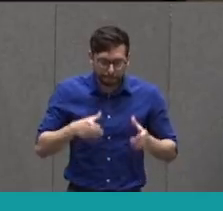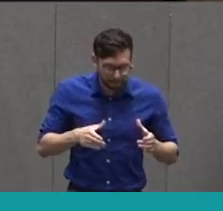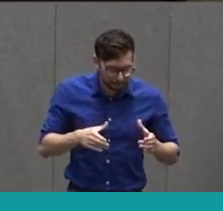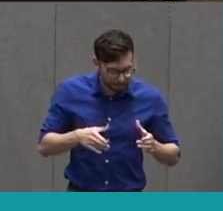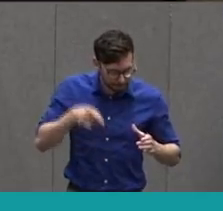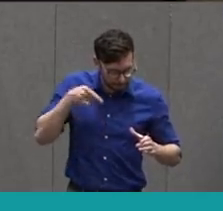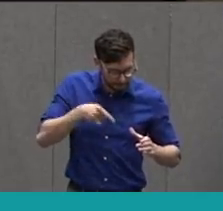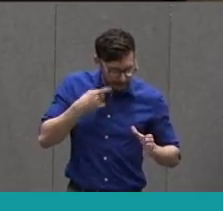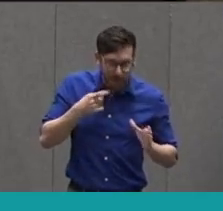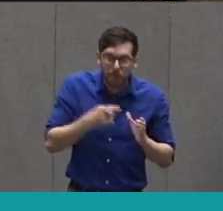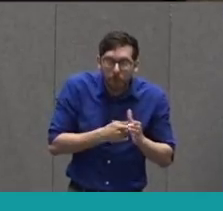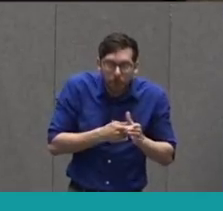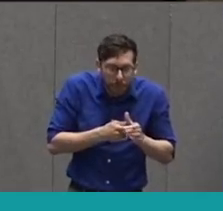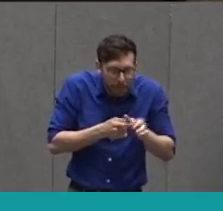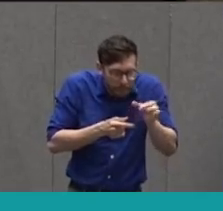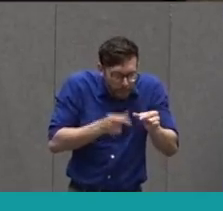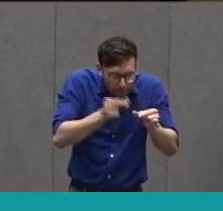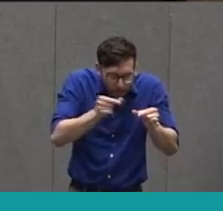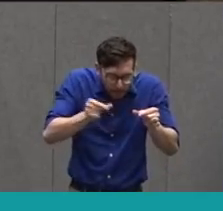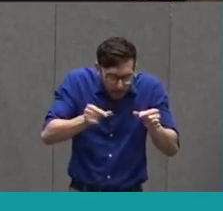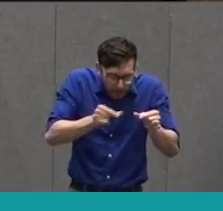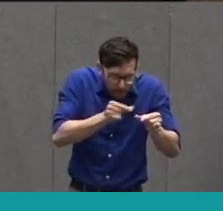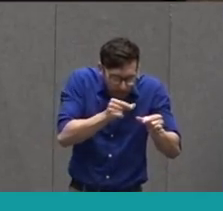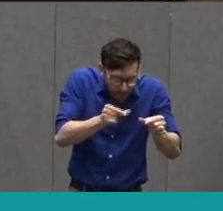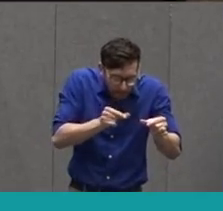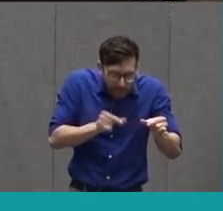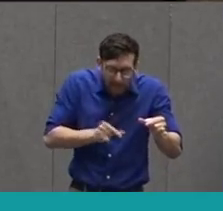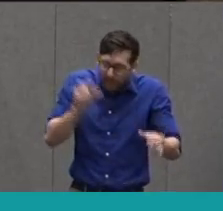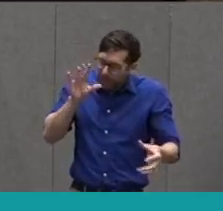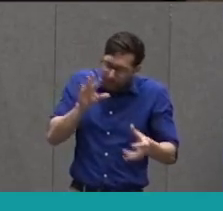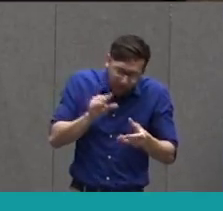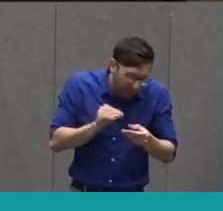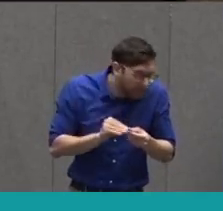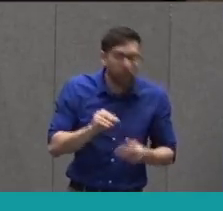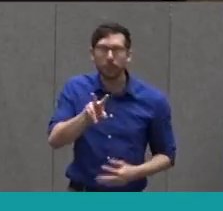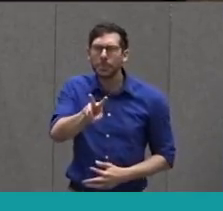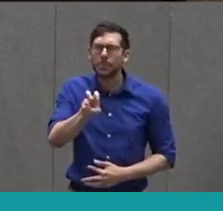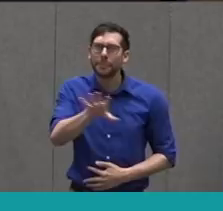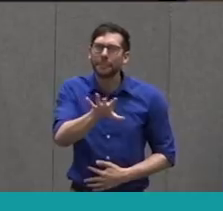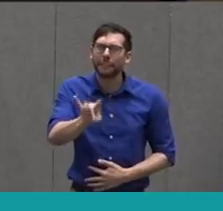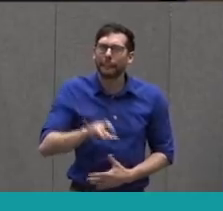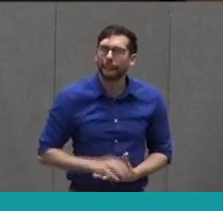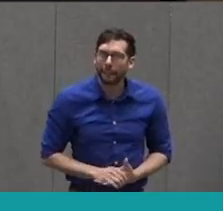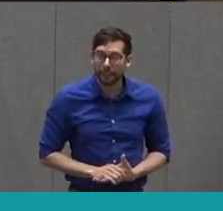bowl. What other things could you count at home that might be